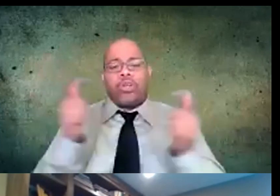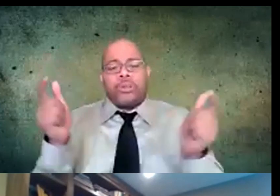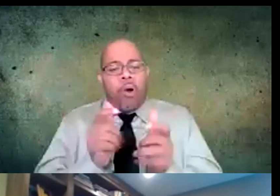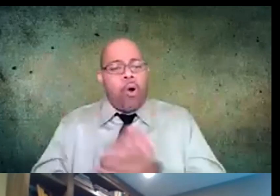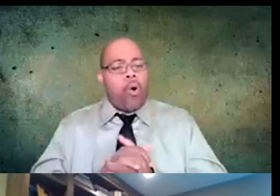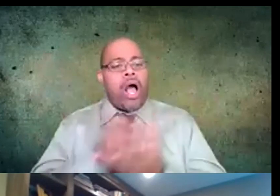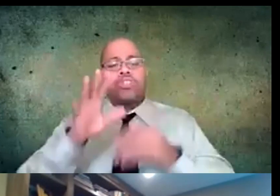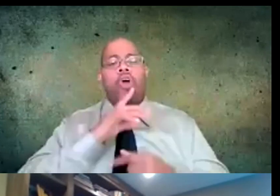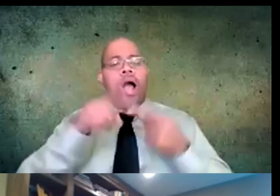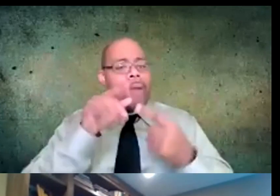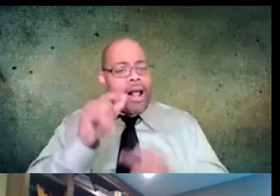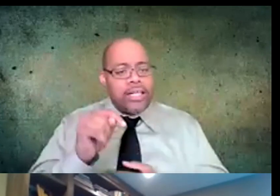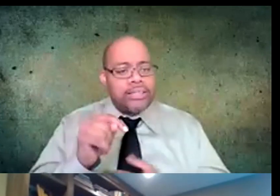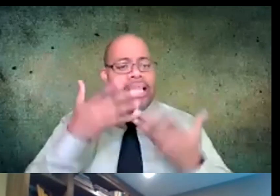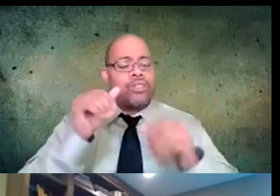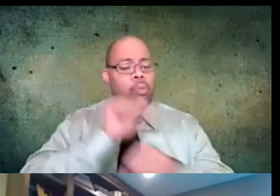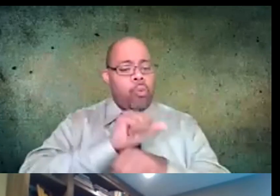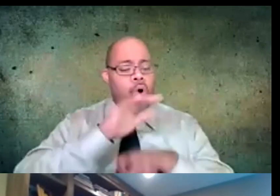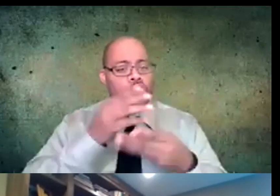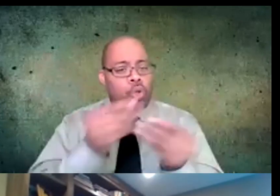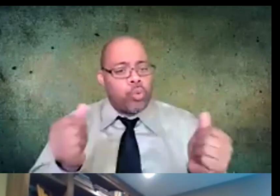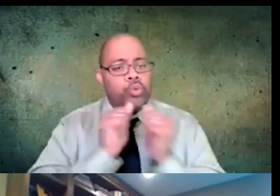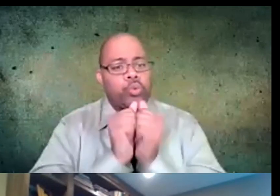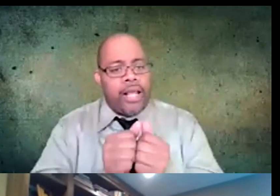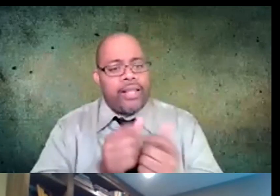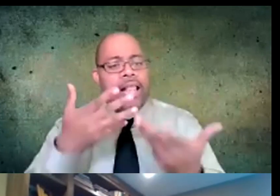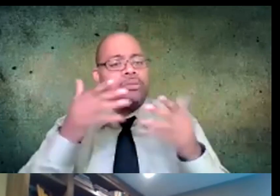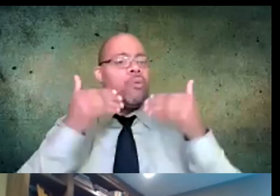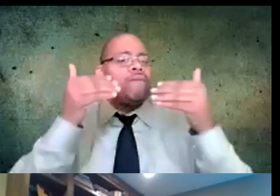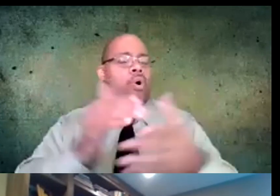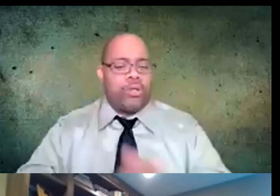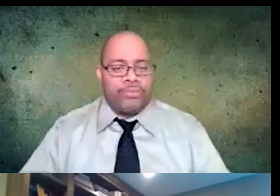Let's talk about it. Let's work on a solution together and let's move forward.